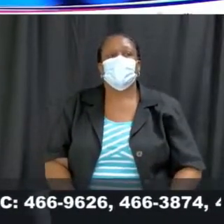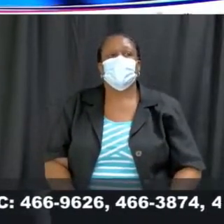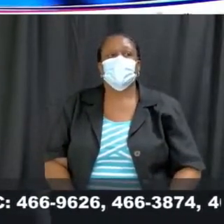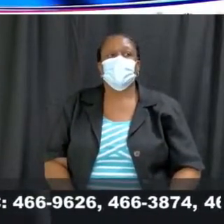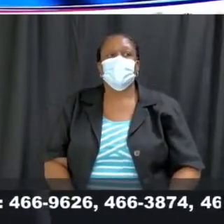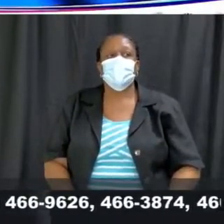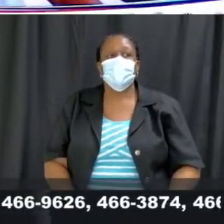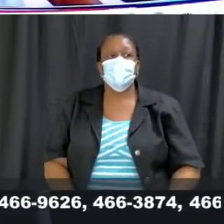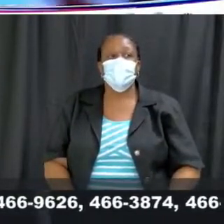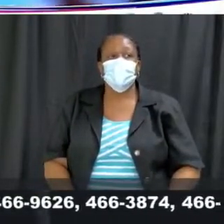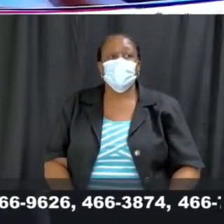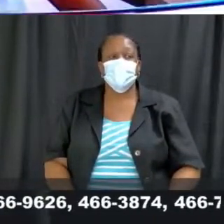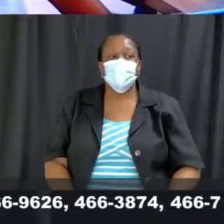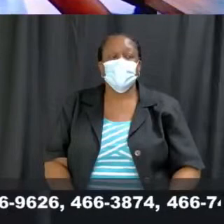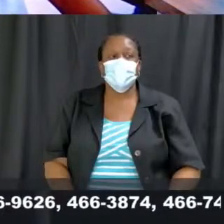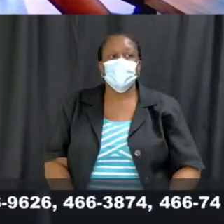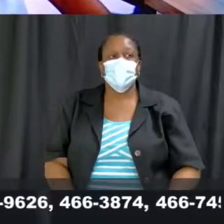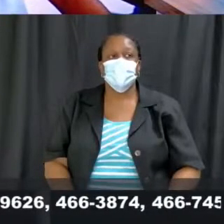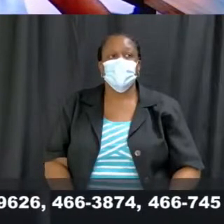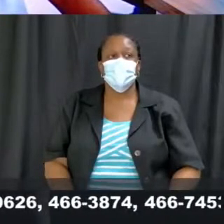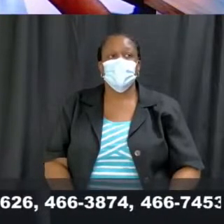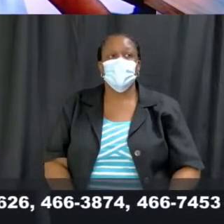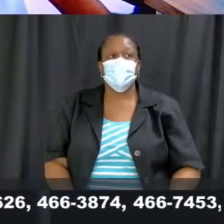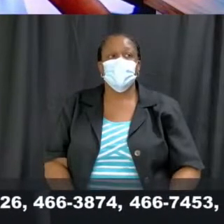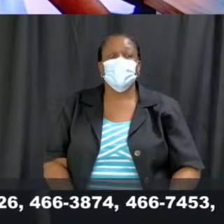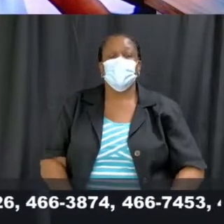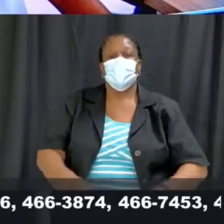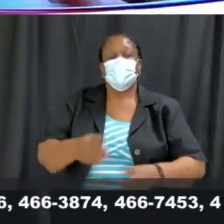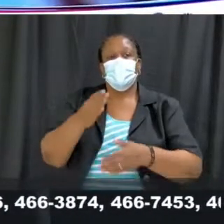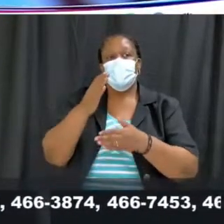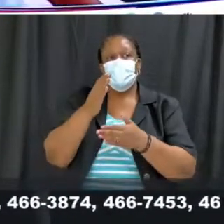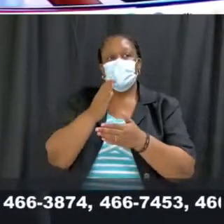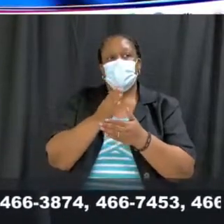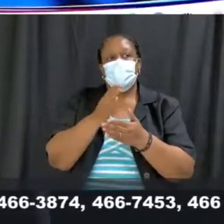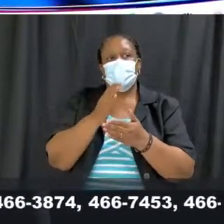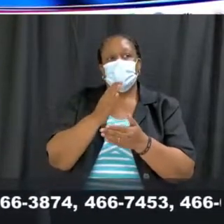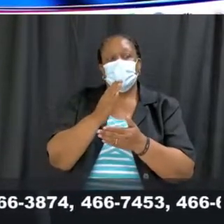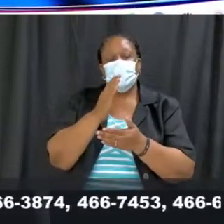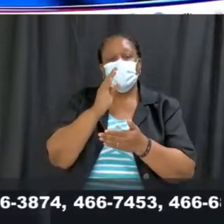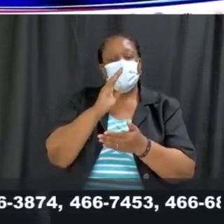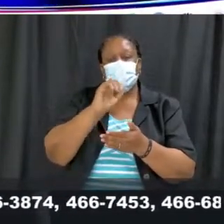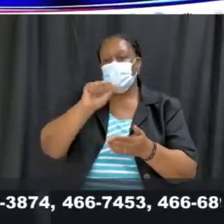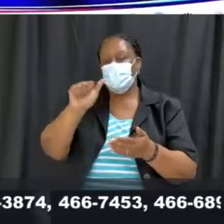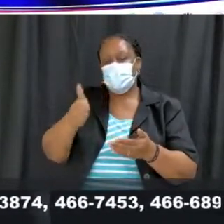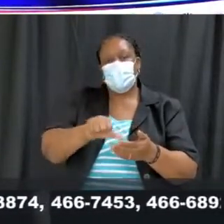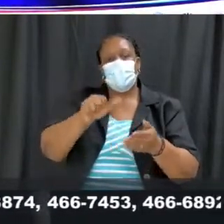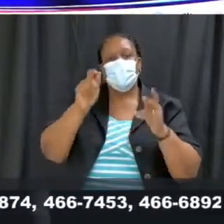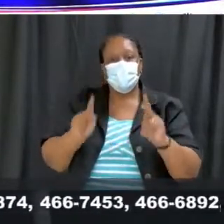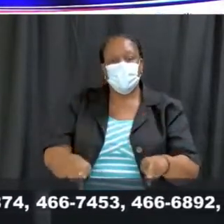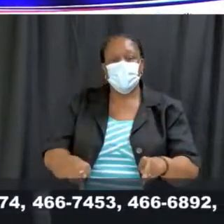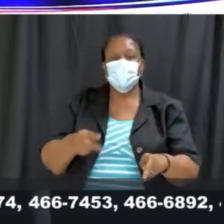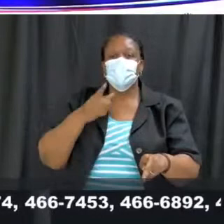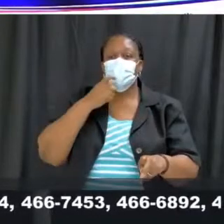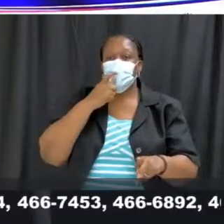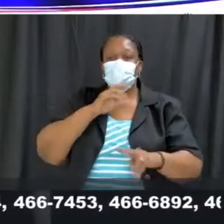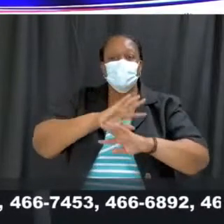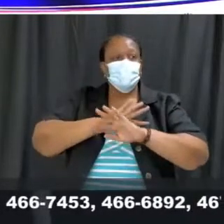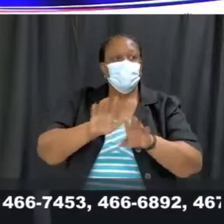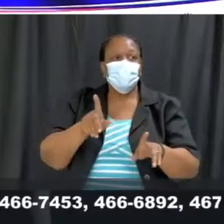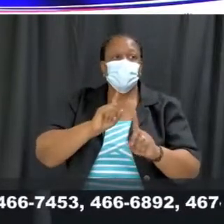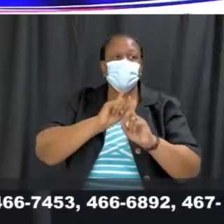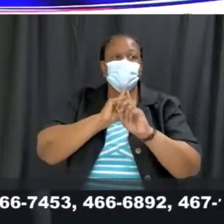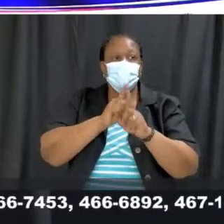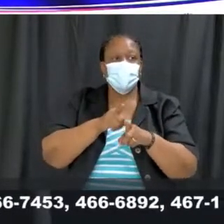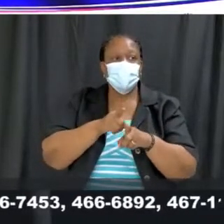exercise. Section 7(1)(a) states, any person who refuses to answer